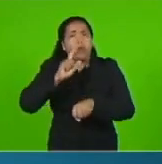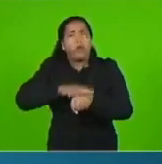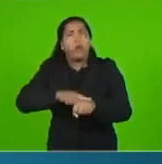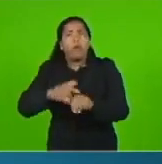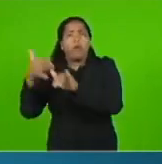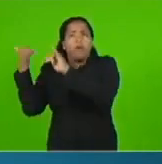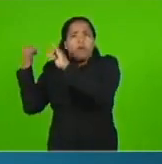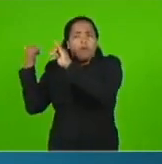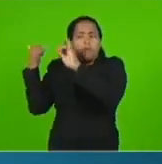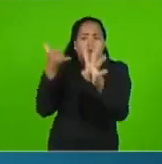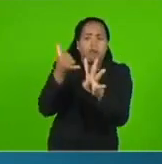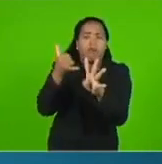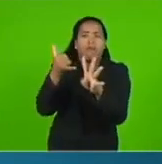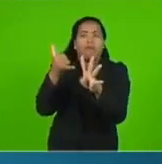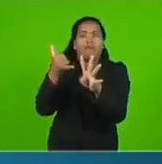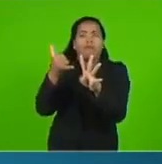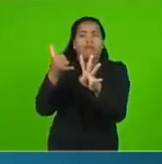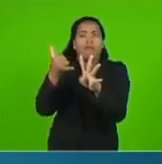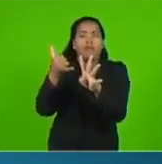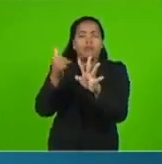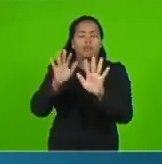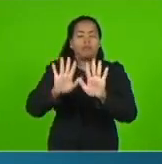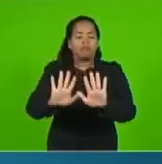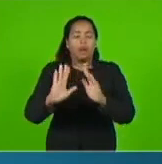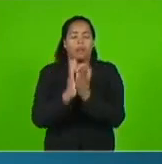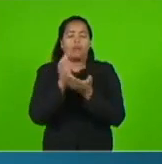We are waiting for the sound of the trumpet.